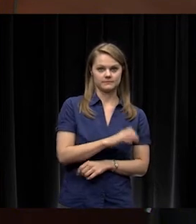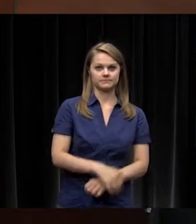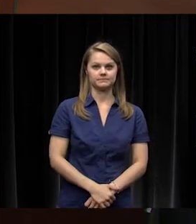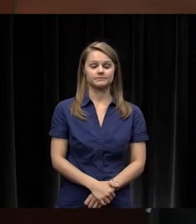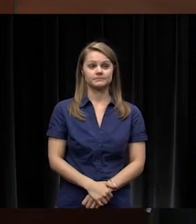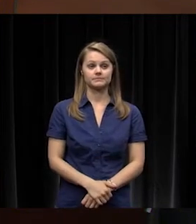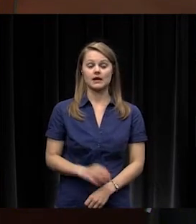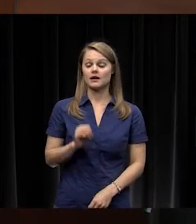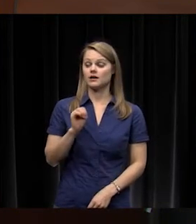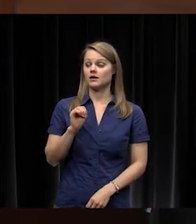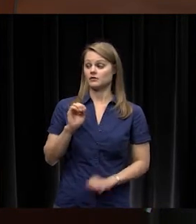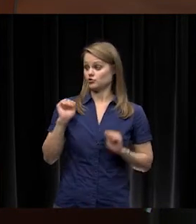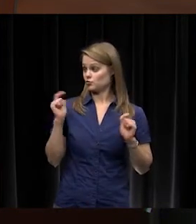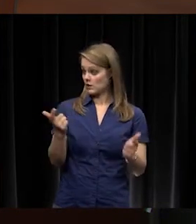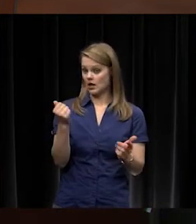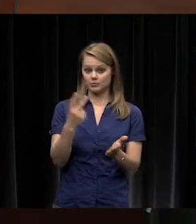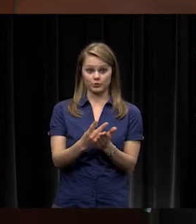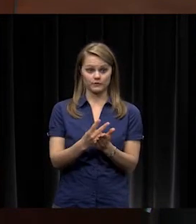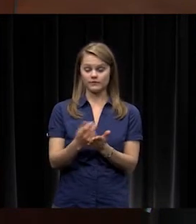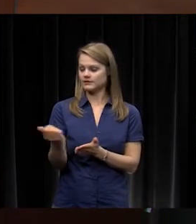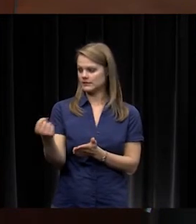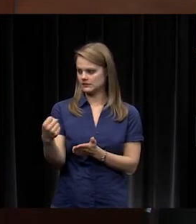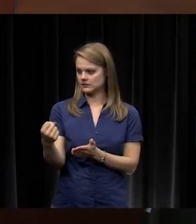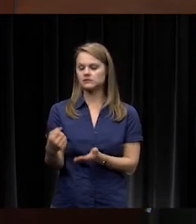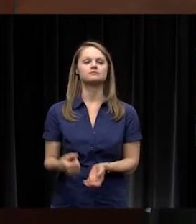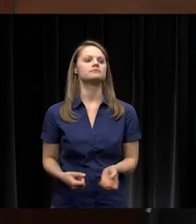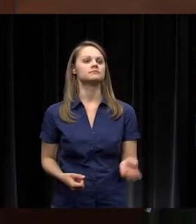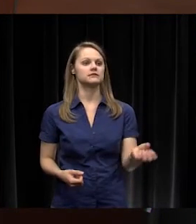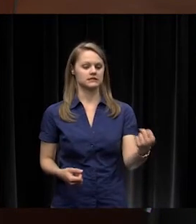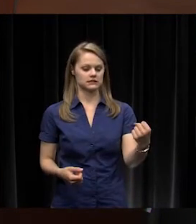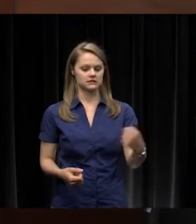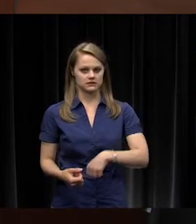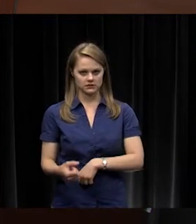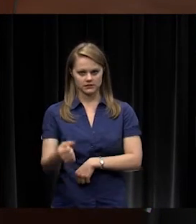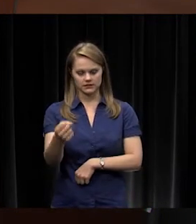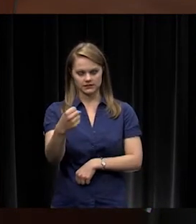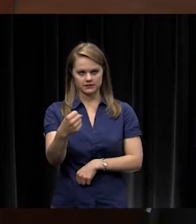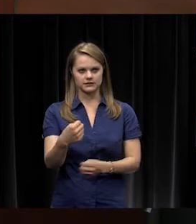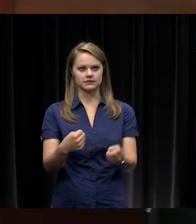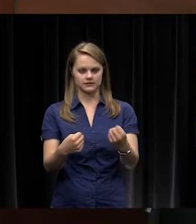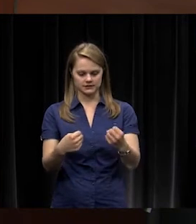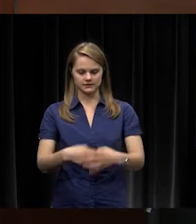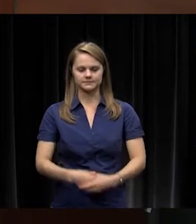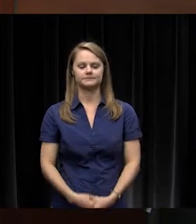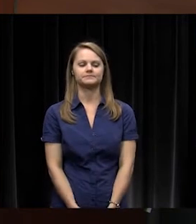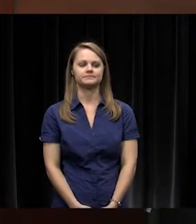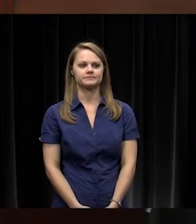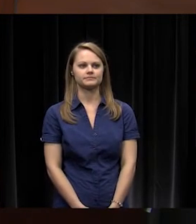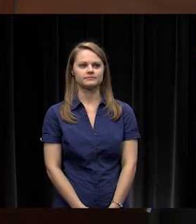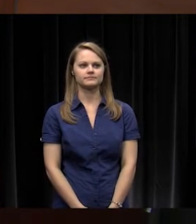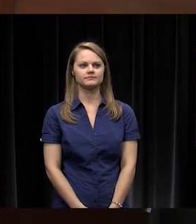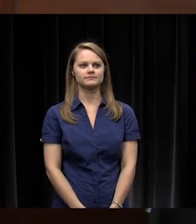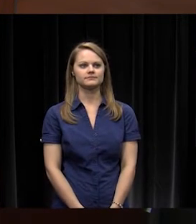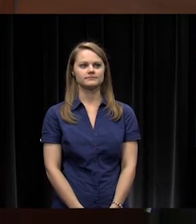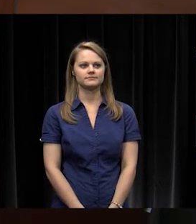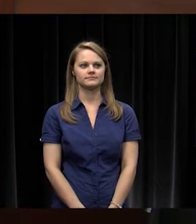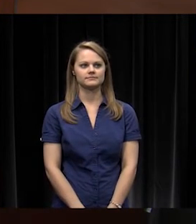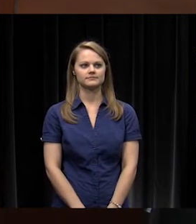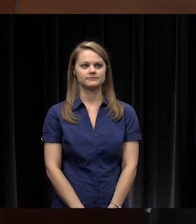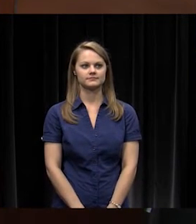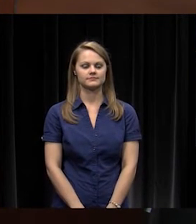Mr. Wycliffe? Yes. Mr. Scheer? Yes. Mr. Beveridge? Yes. Mr. McCune? Yes. Mrs. Martin? Yes. Mrs. Felter? Yes. Mr. Poland?